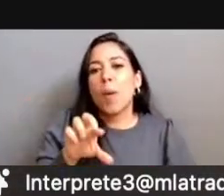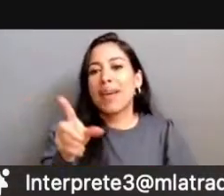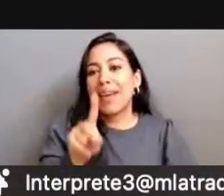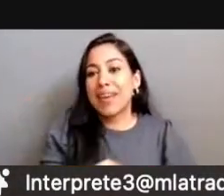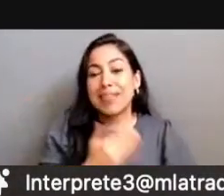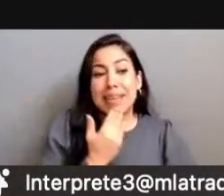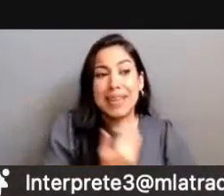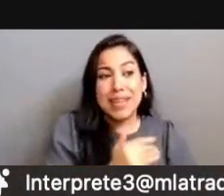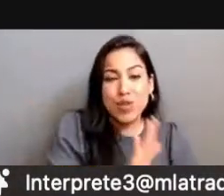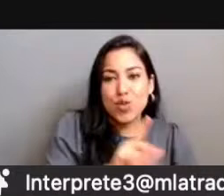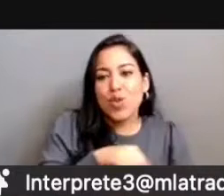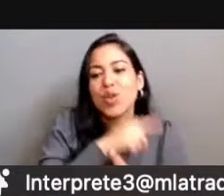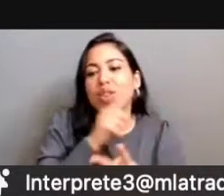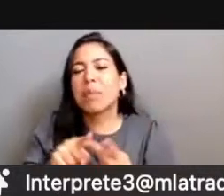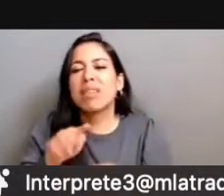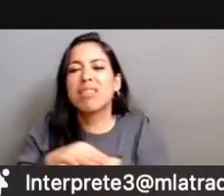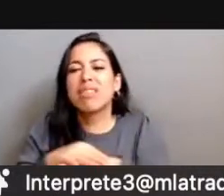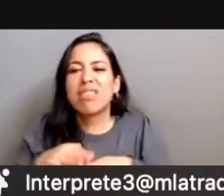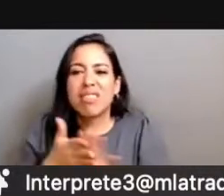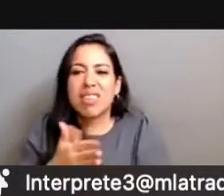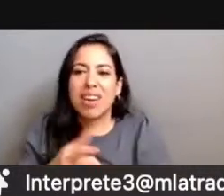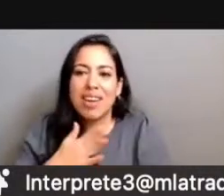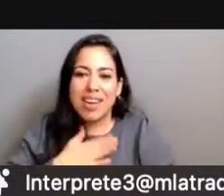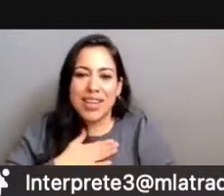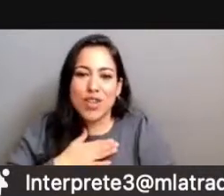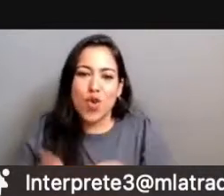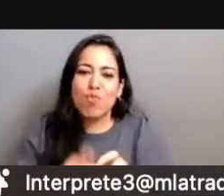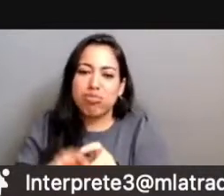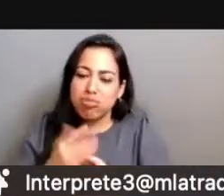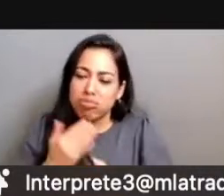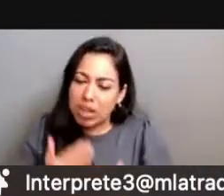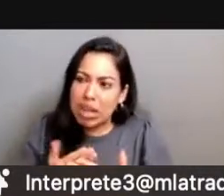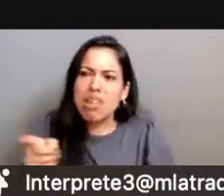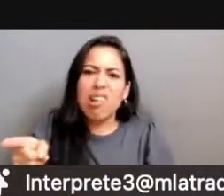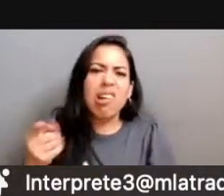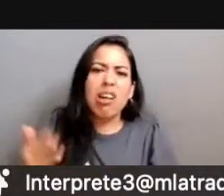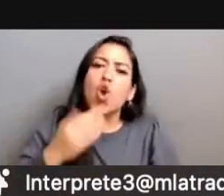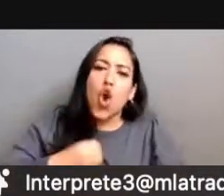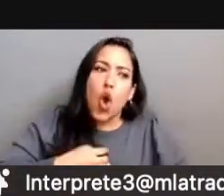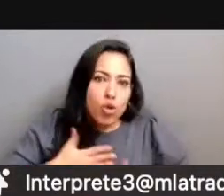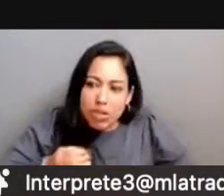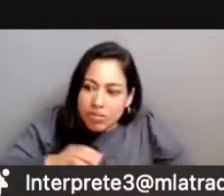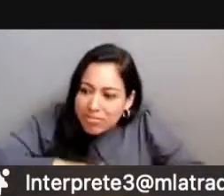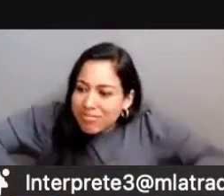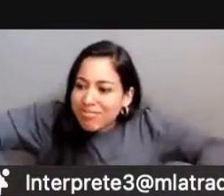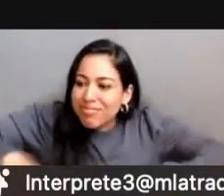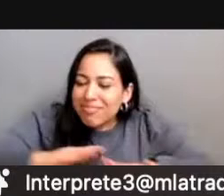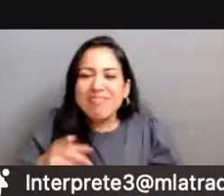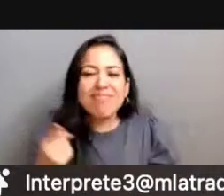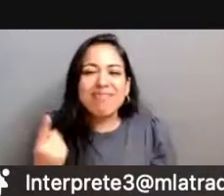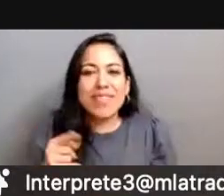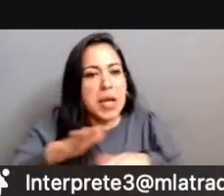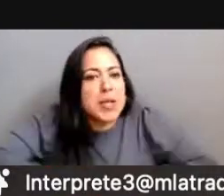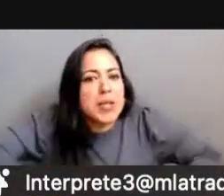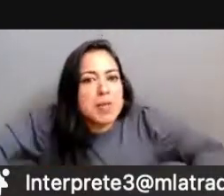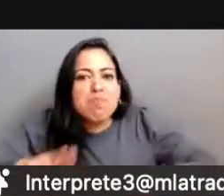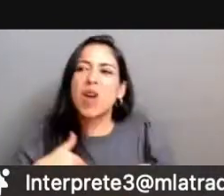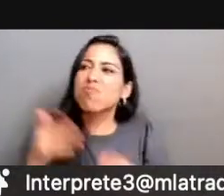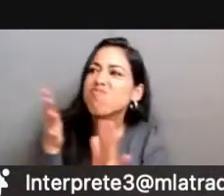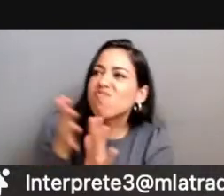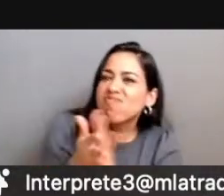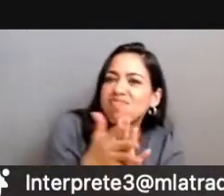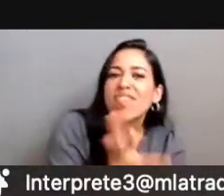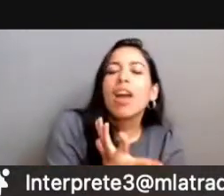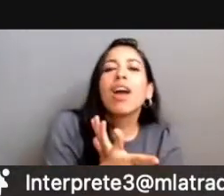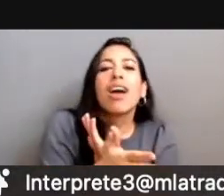as well as the network to which I belong to have given us the opportunity of having this venue